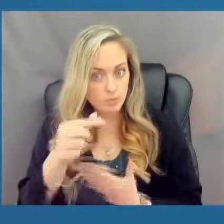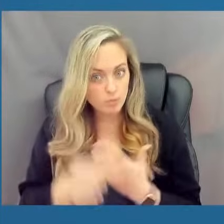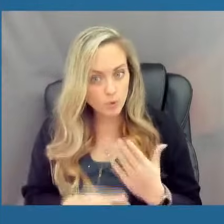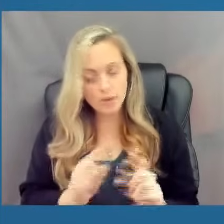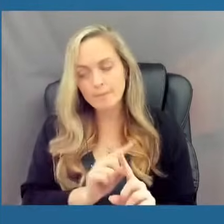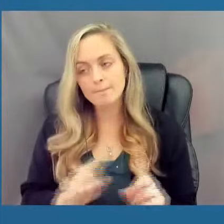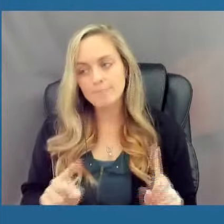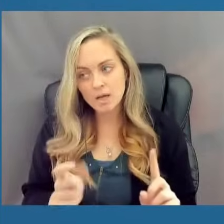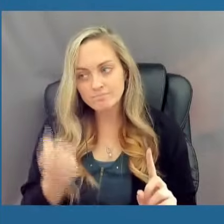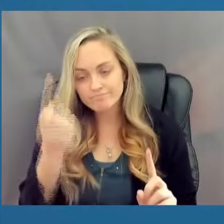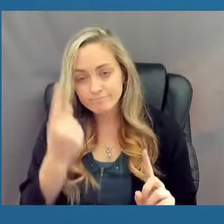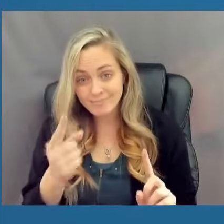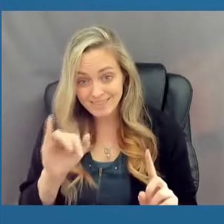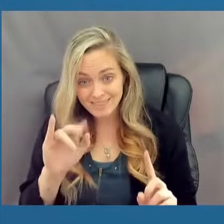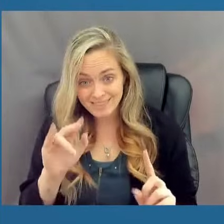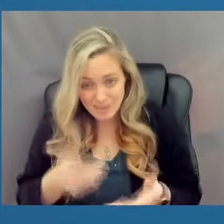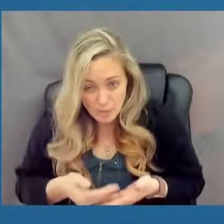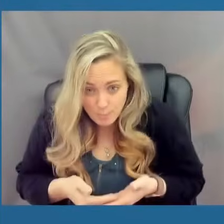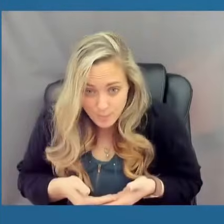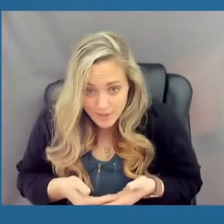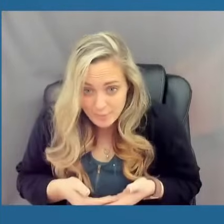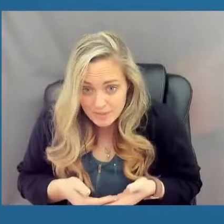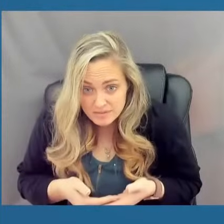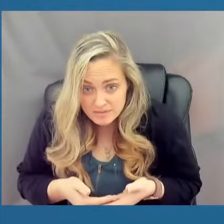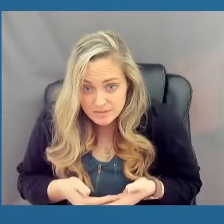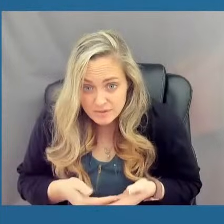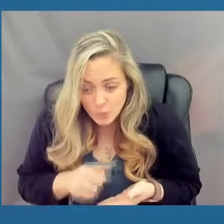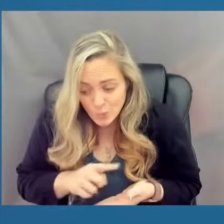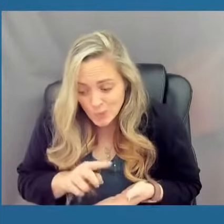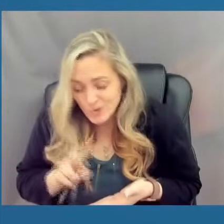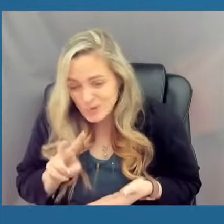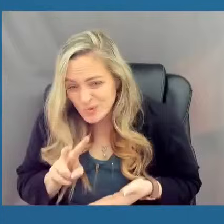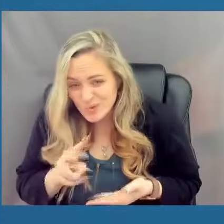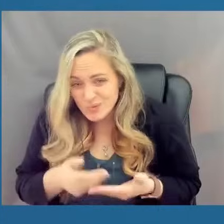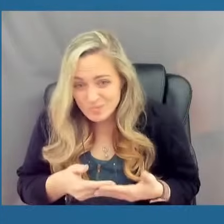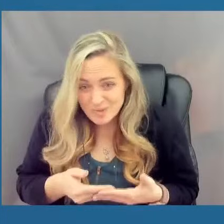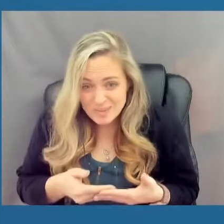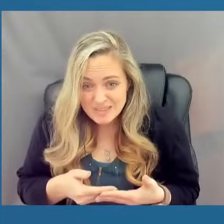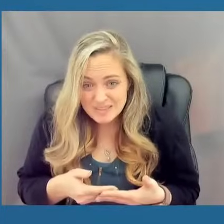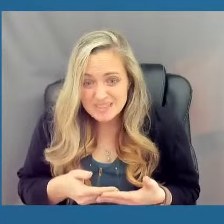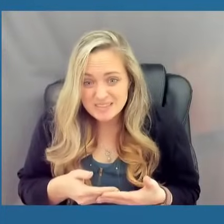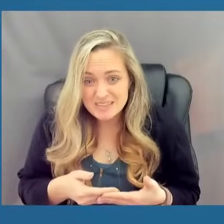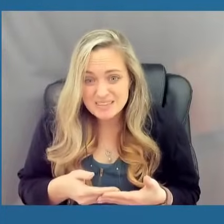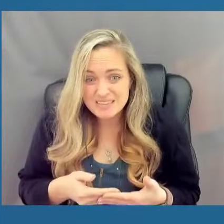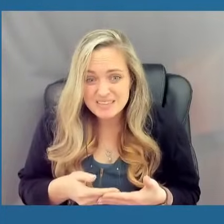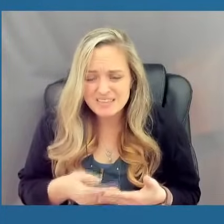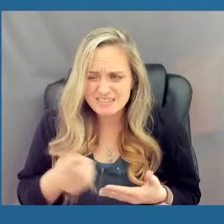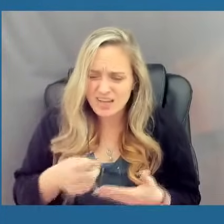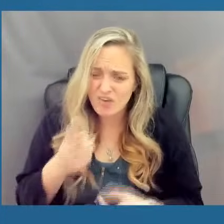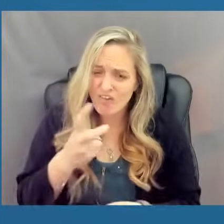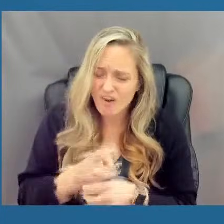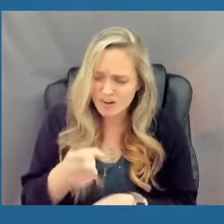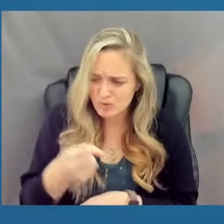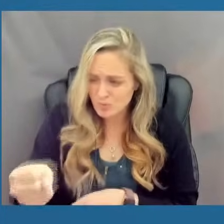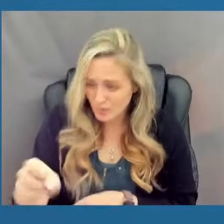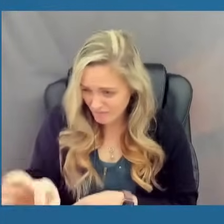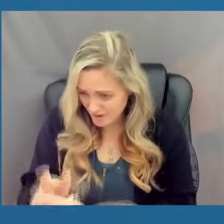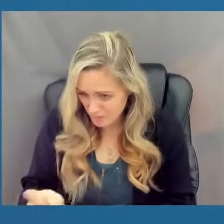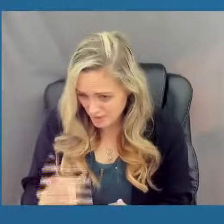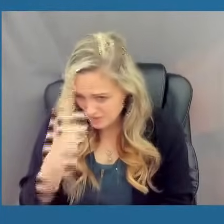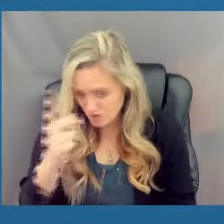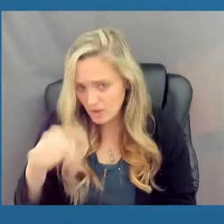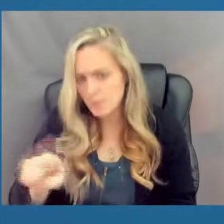those infants, the little toddlers and the 1 and 2-year-olds, that are the ones that are hard to place. So we want to have a pilot for